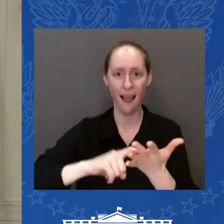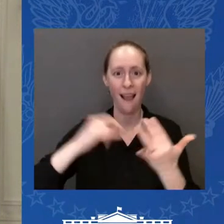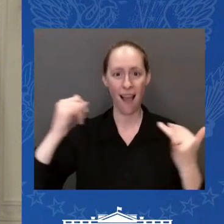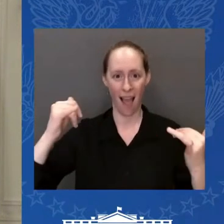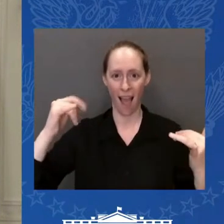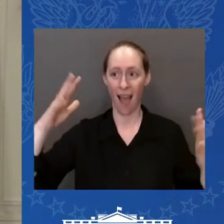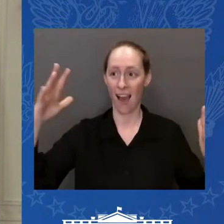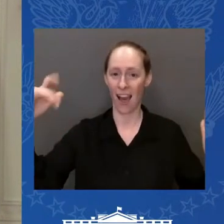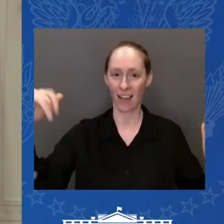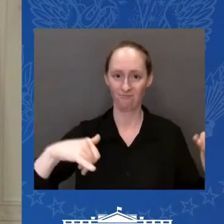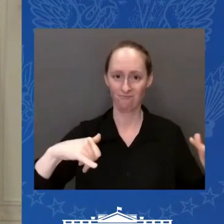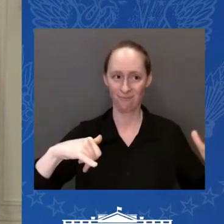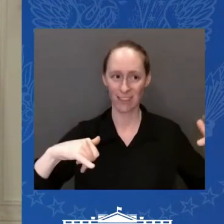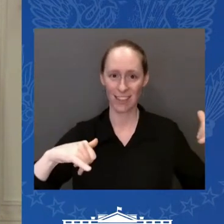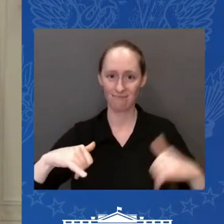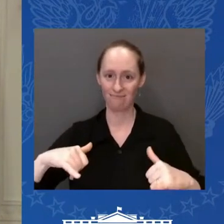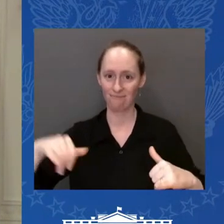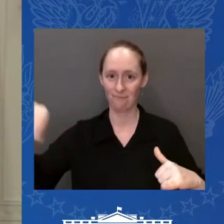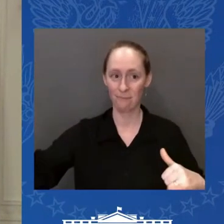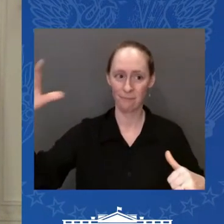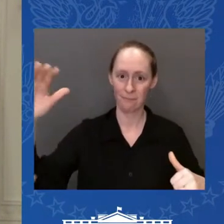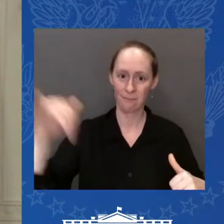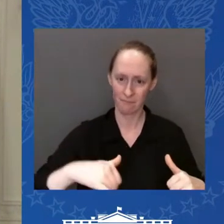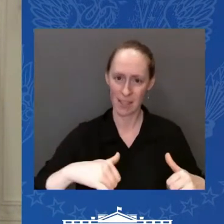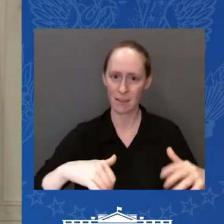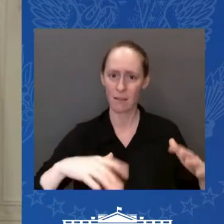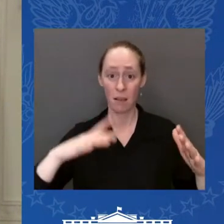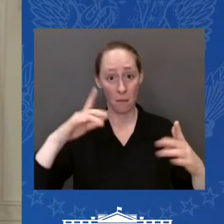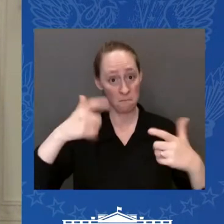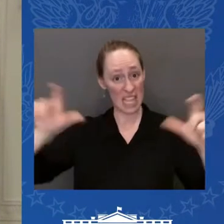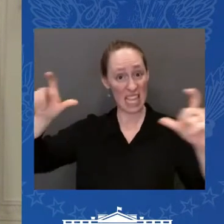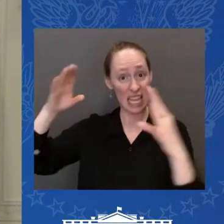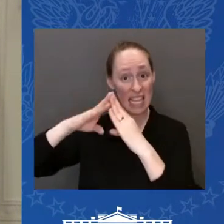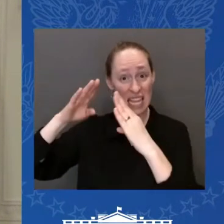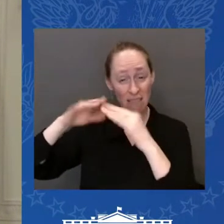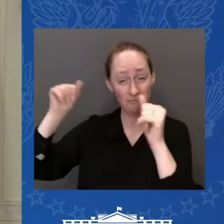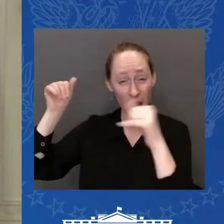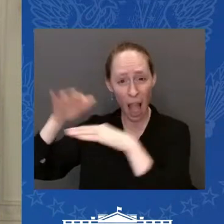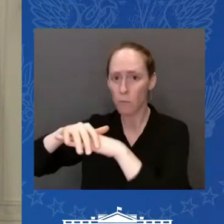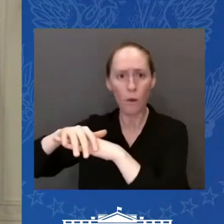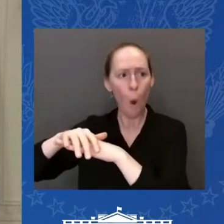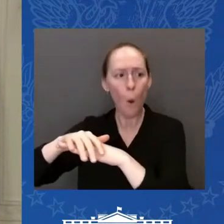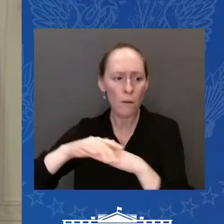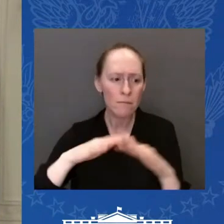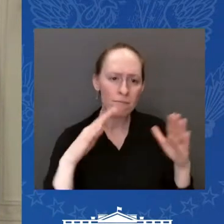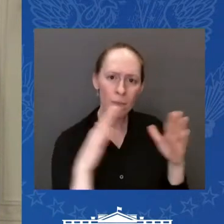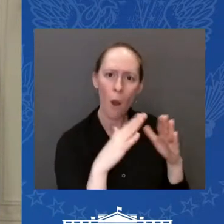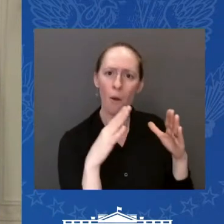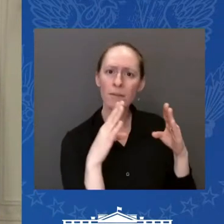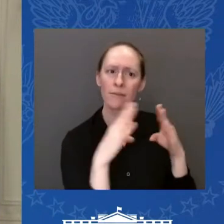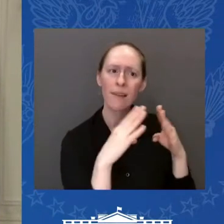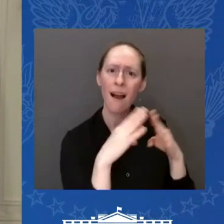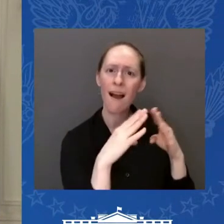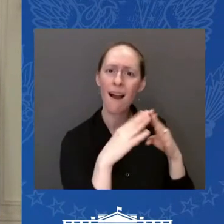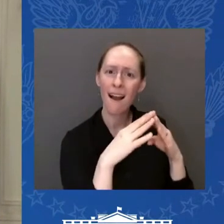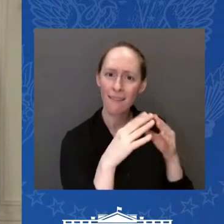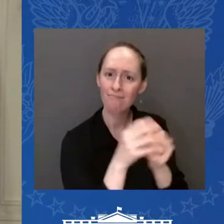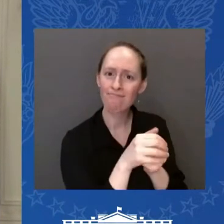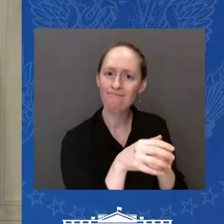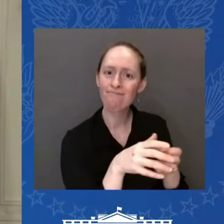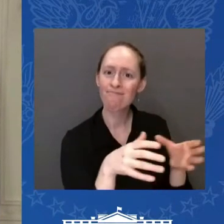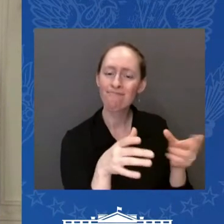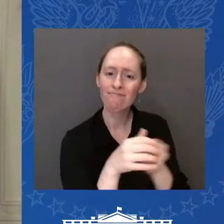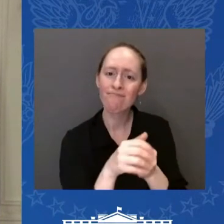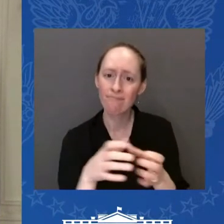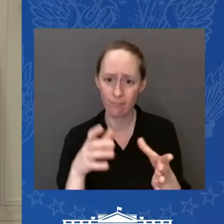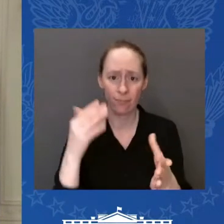the rewards work where we don't need a college degree to provide for your family. It helps to have that college degree, but you don't need it to provide for your family.